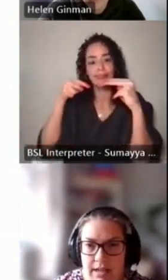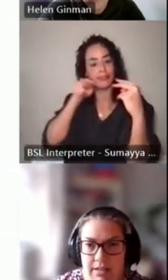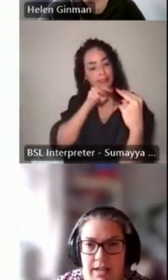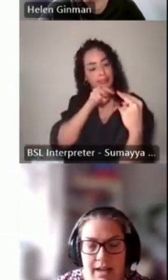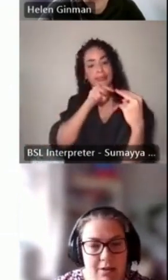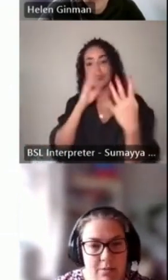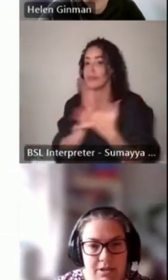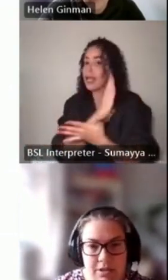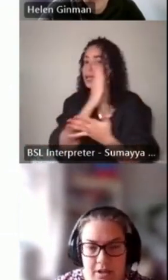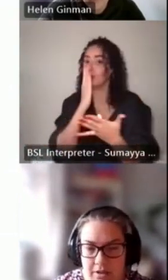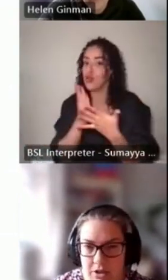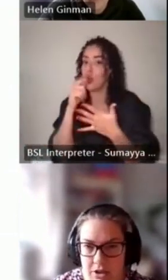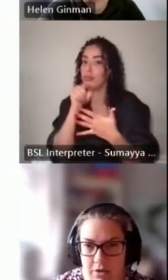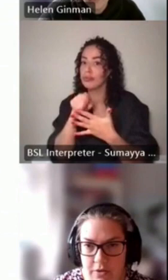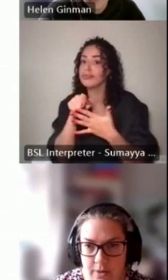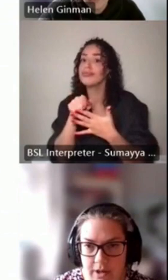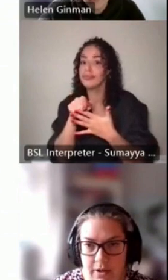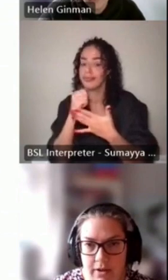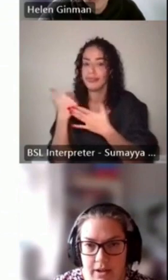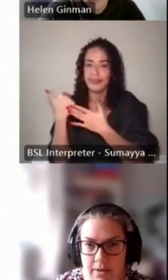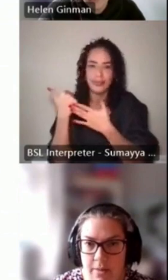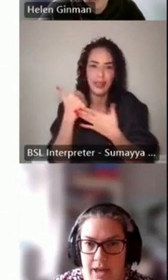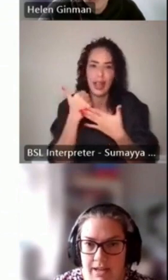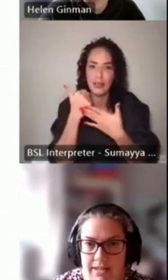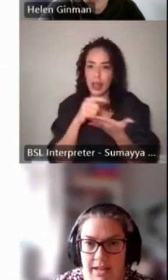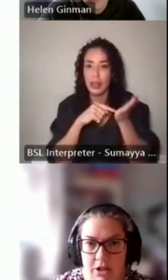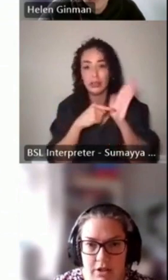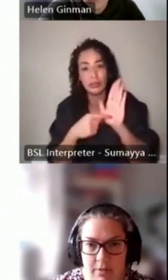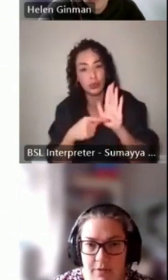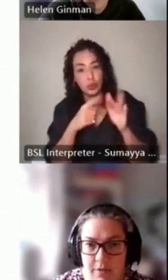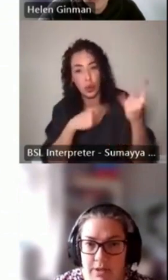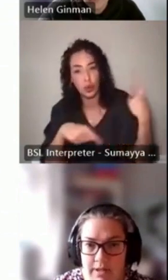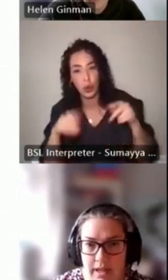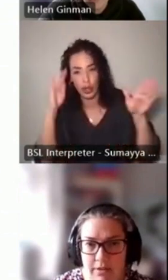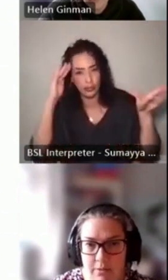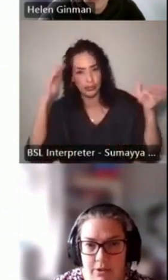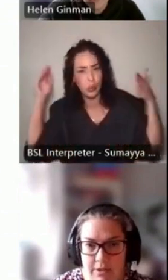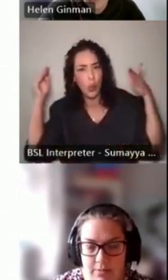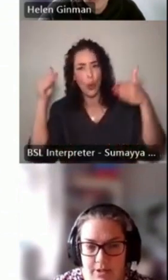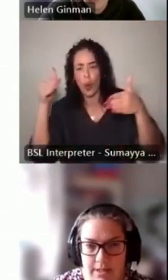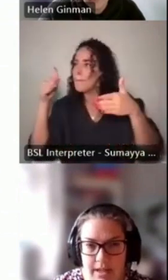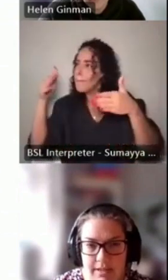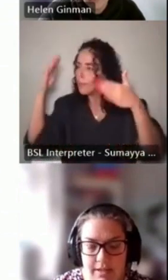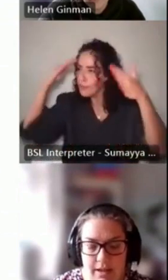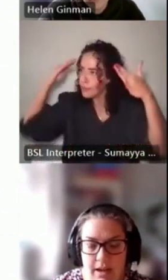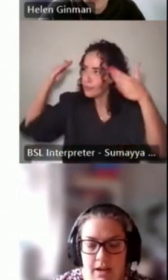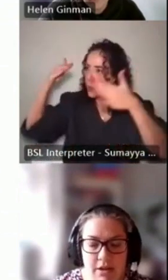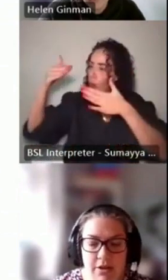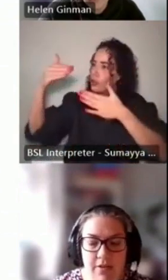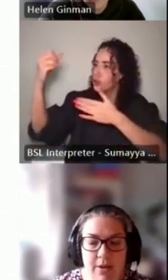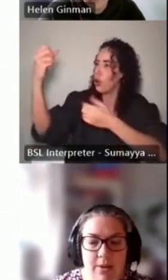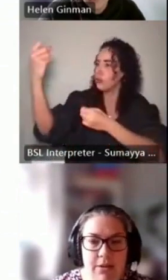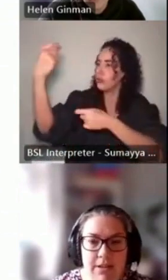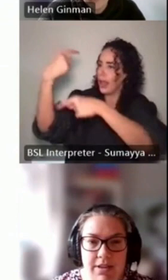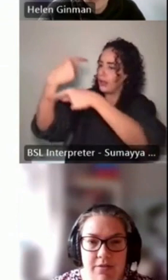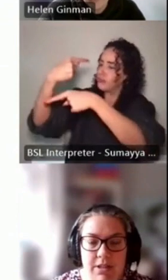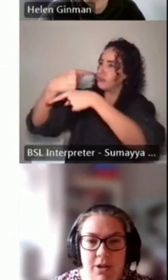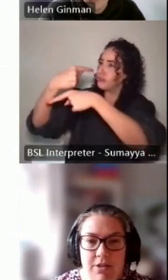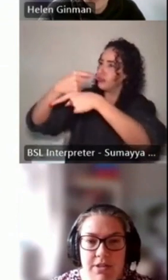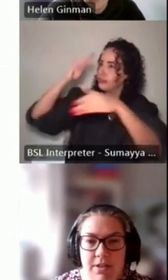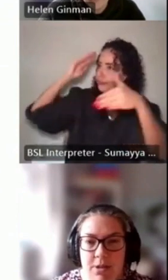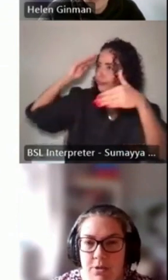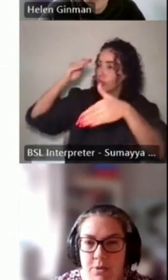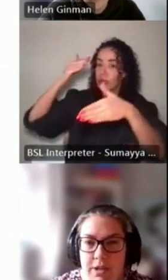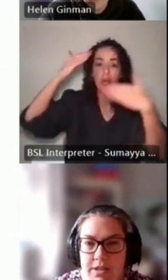eye contact. That helps to show that we are paying attention, we're focusing in on what someone says. I don't know if anyone else has